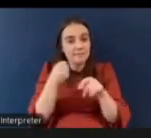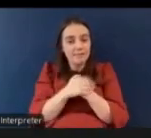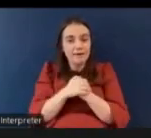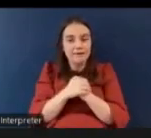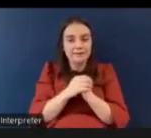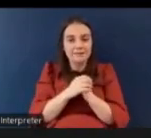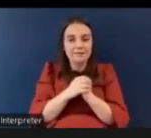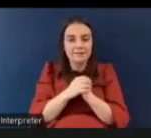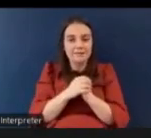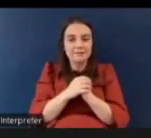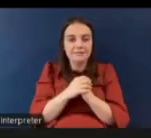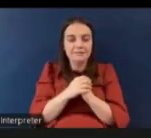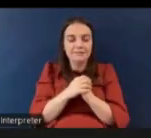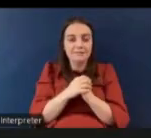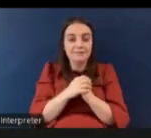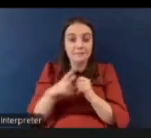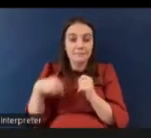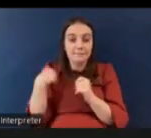will involve.